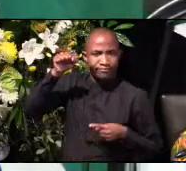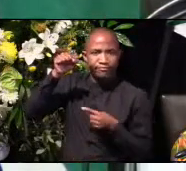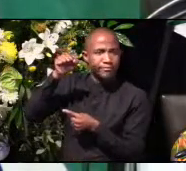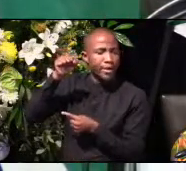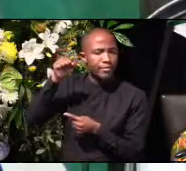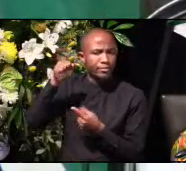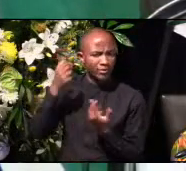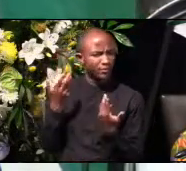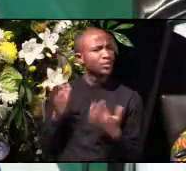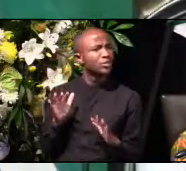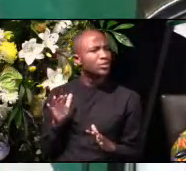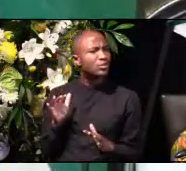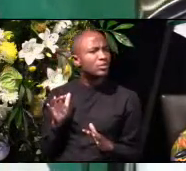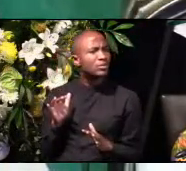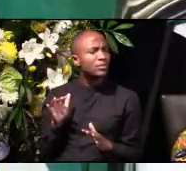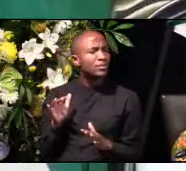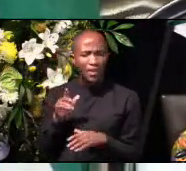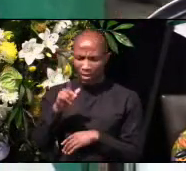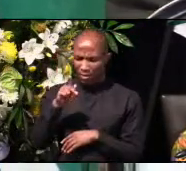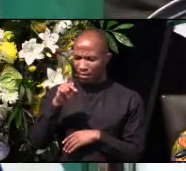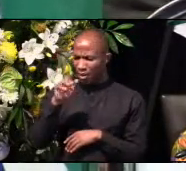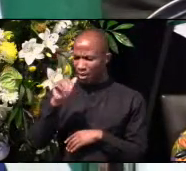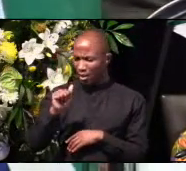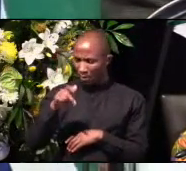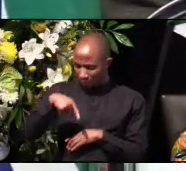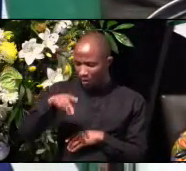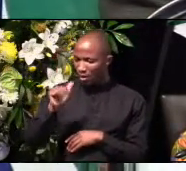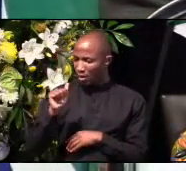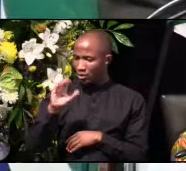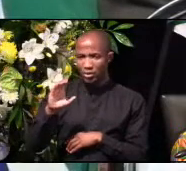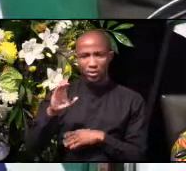generation was able to have Pac launched